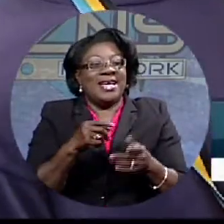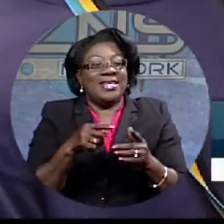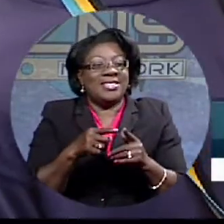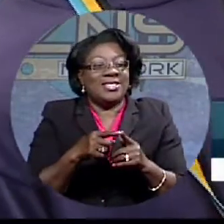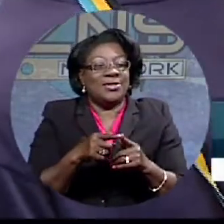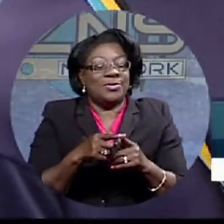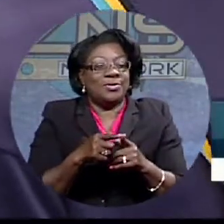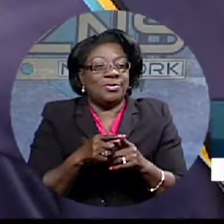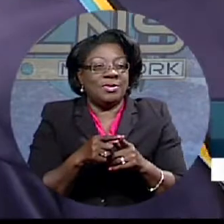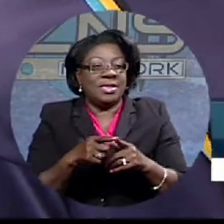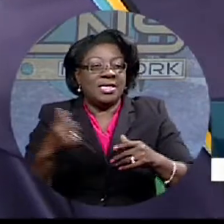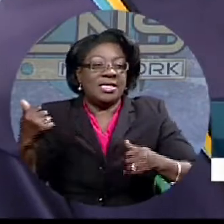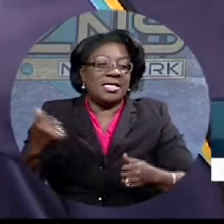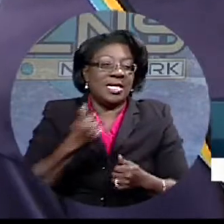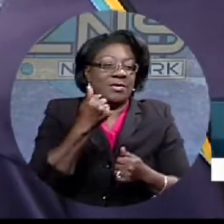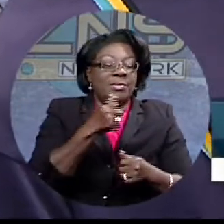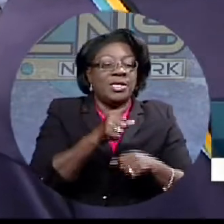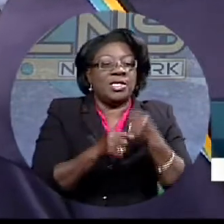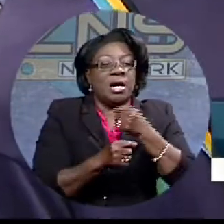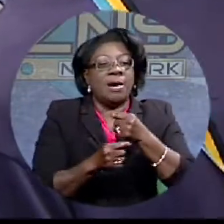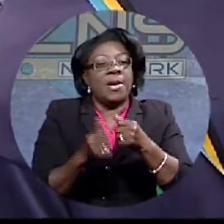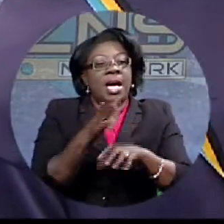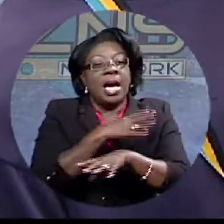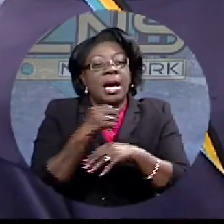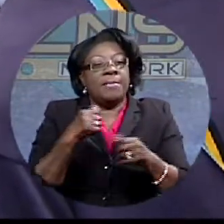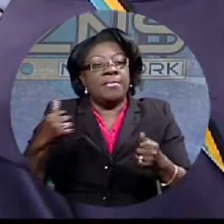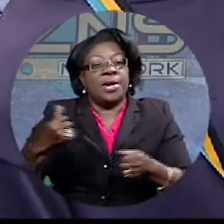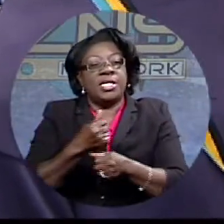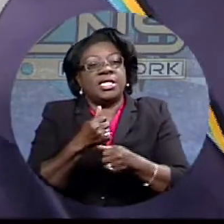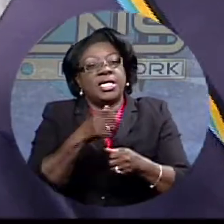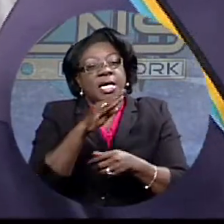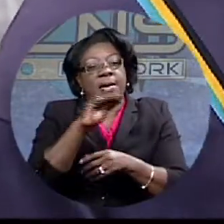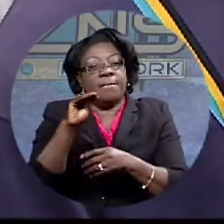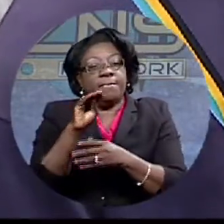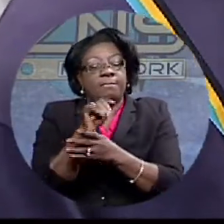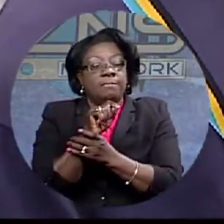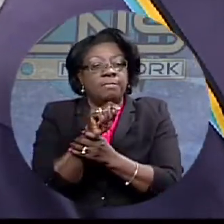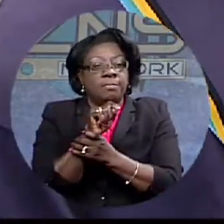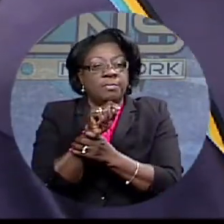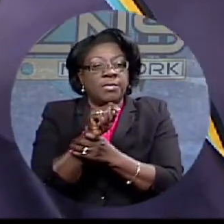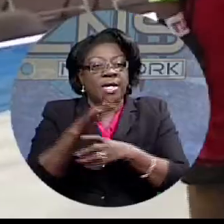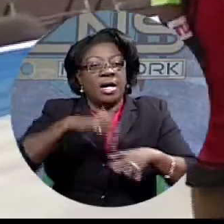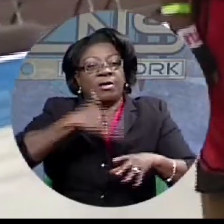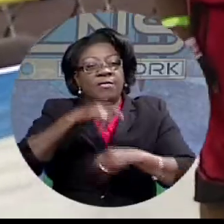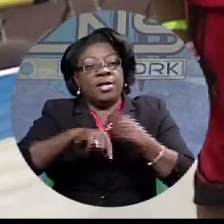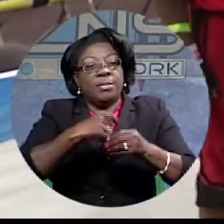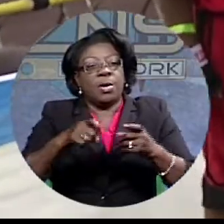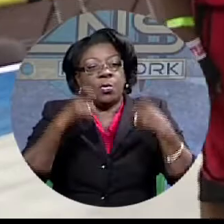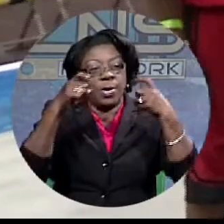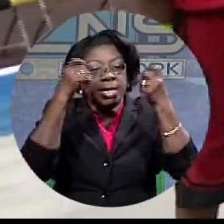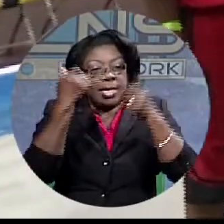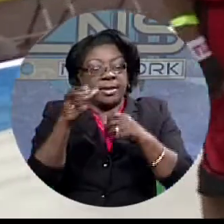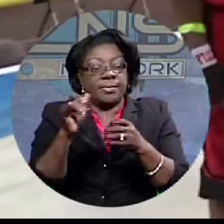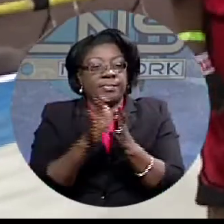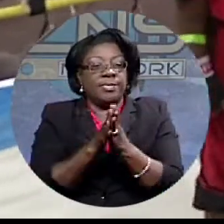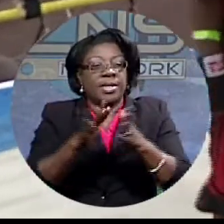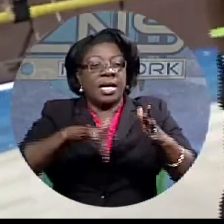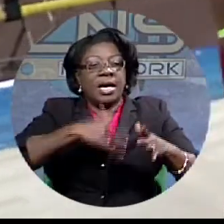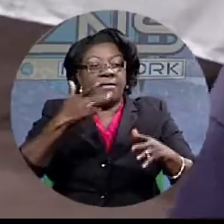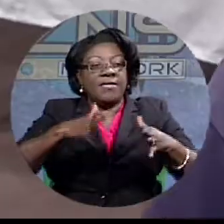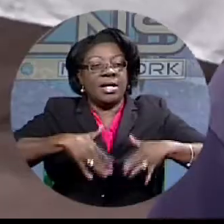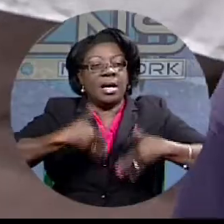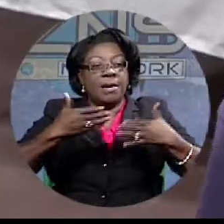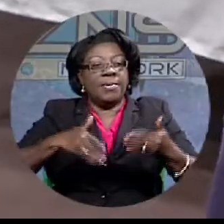sticking them with my jab, and when I'm punching them. How you feel about the event? I feel